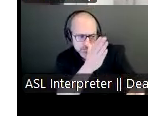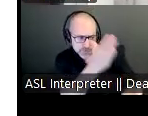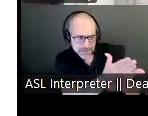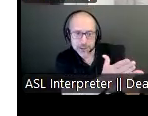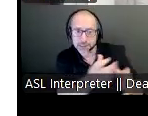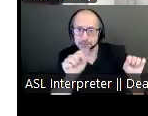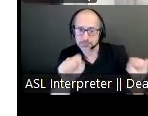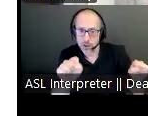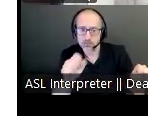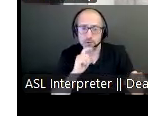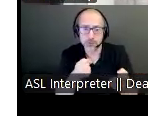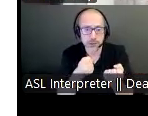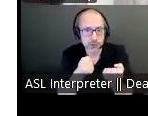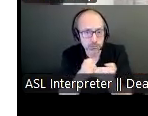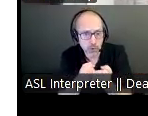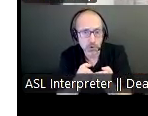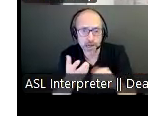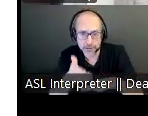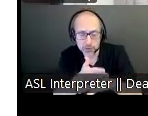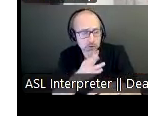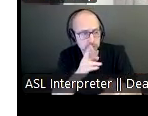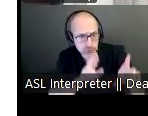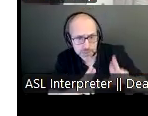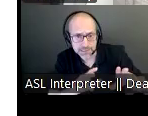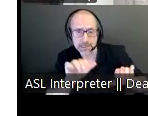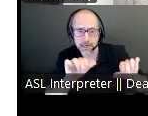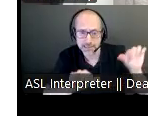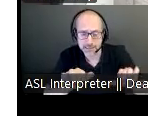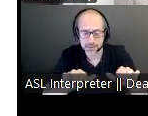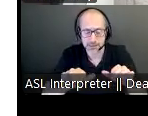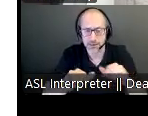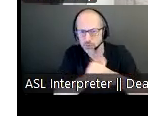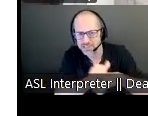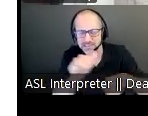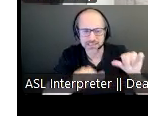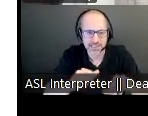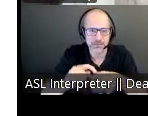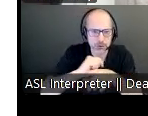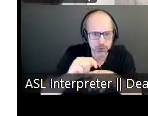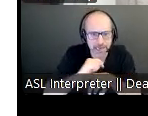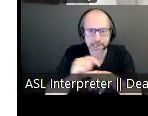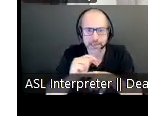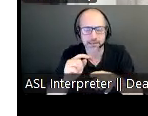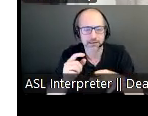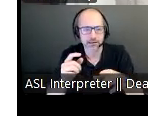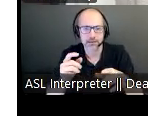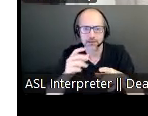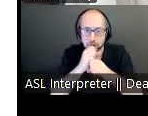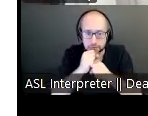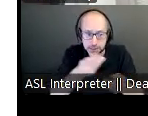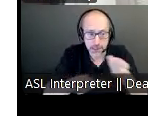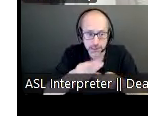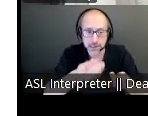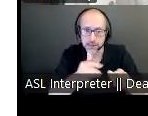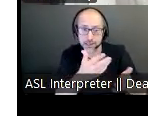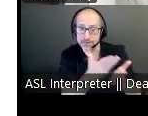risk assessment, we can reduce intimate partner homicides. That is a fact. Each case represents a